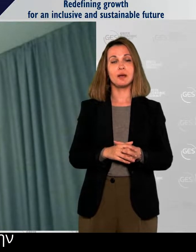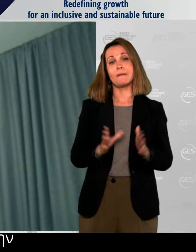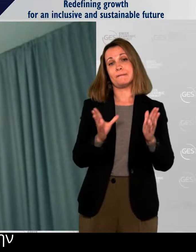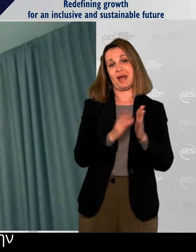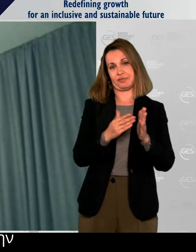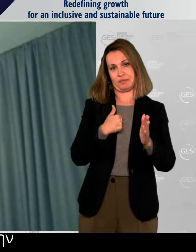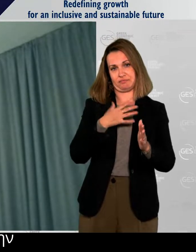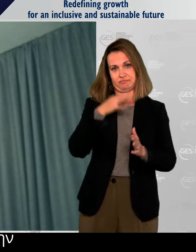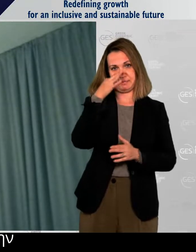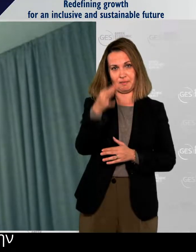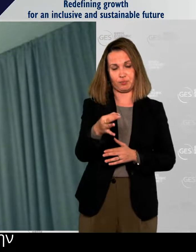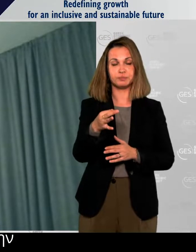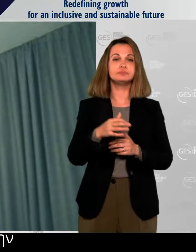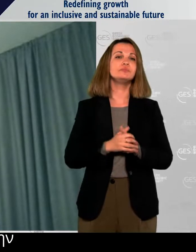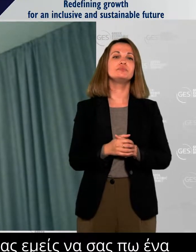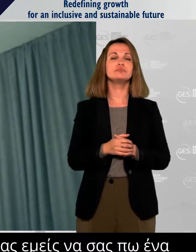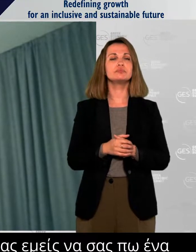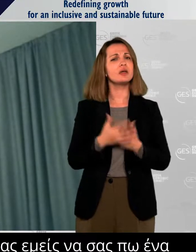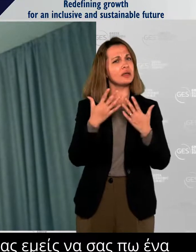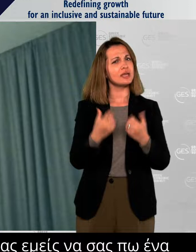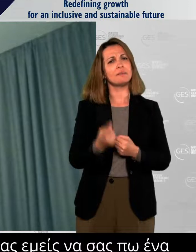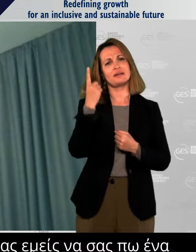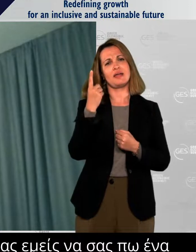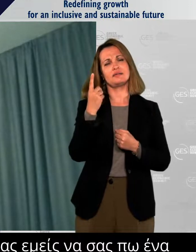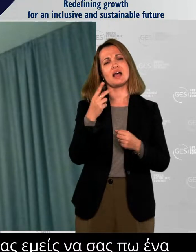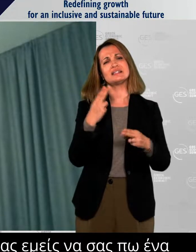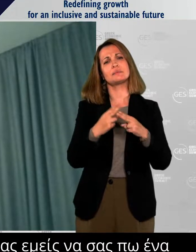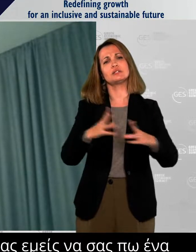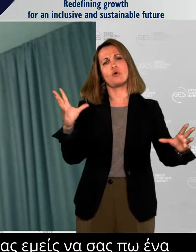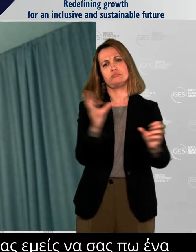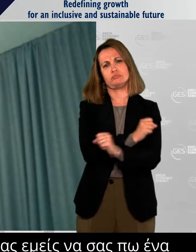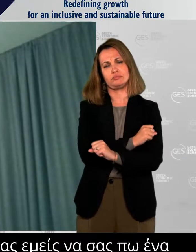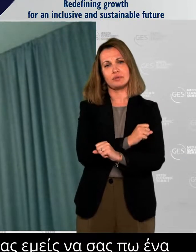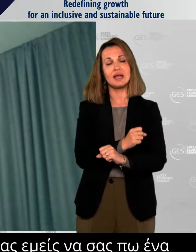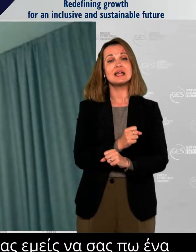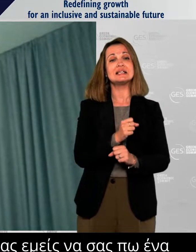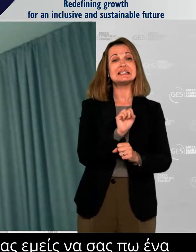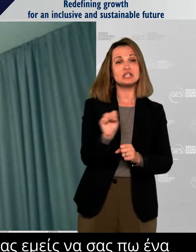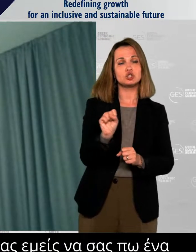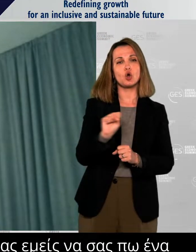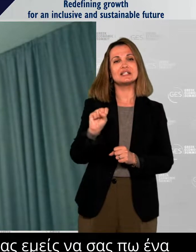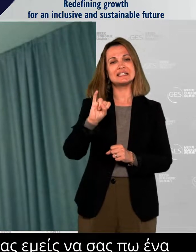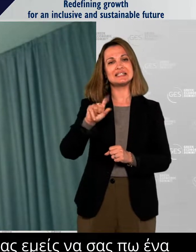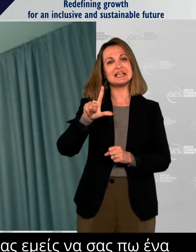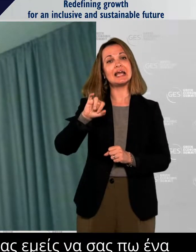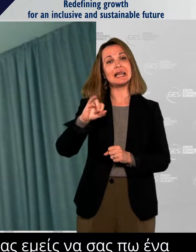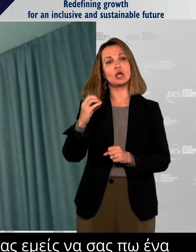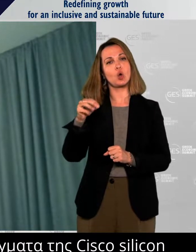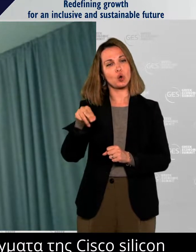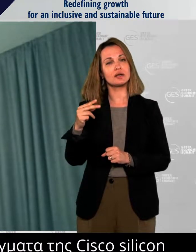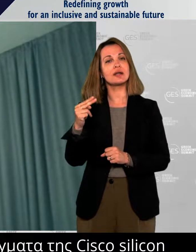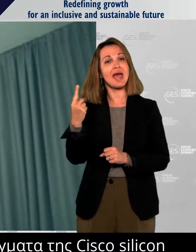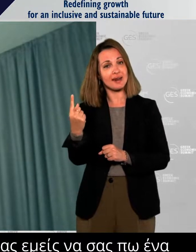chip that is called Cisco Silicon One. We reduce power energy by 93%,